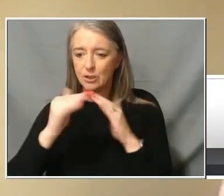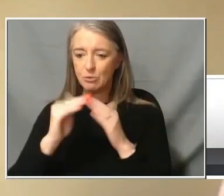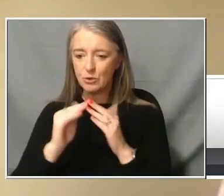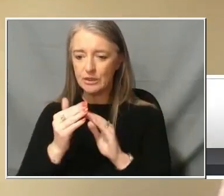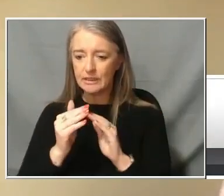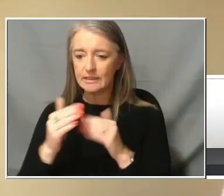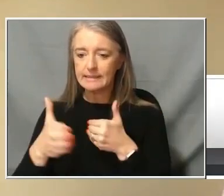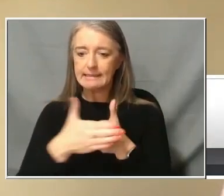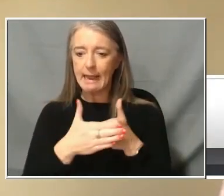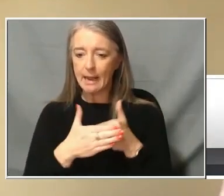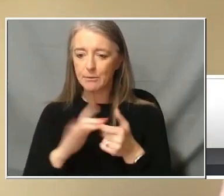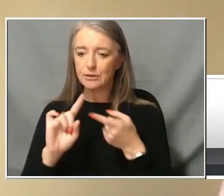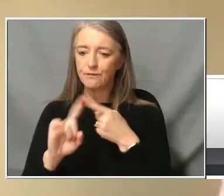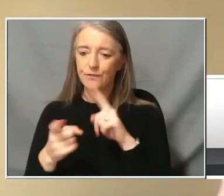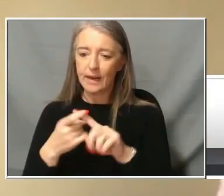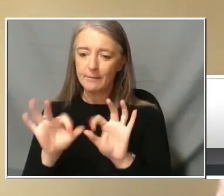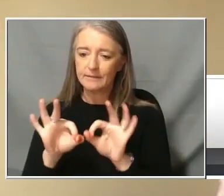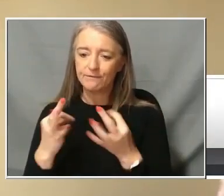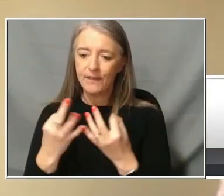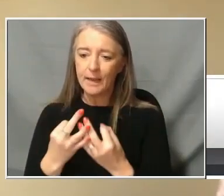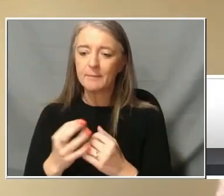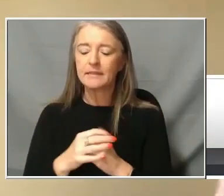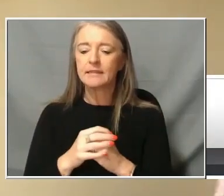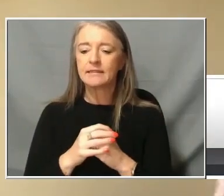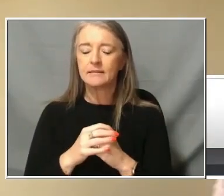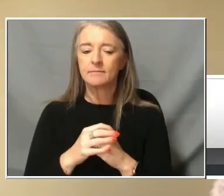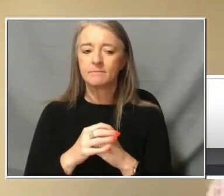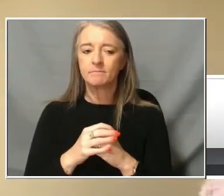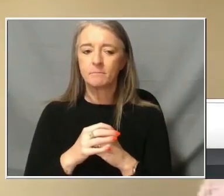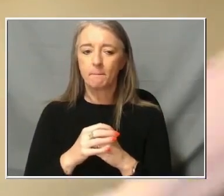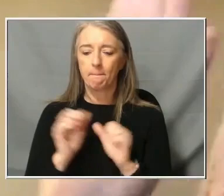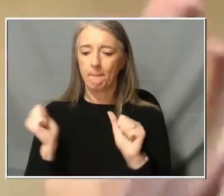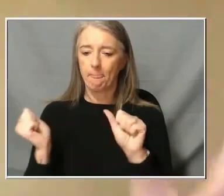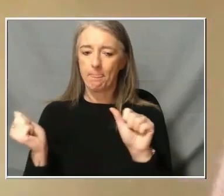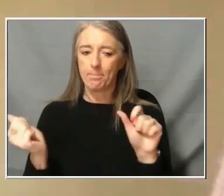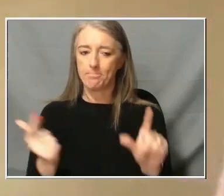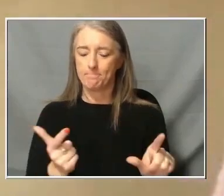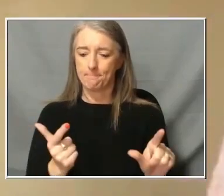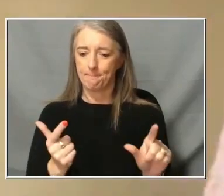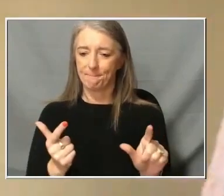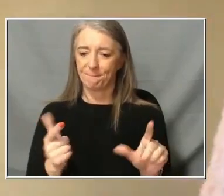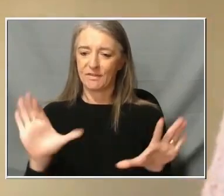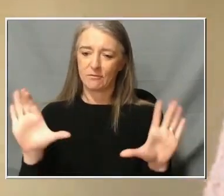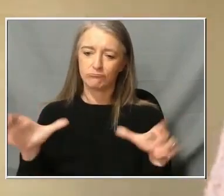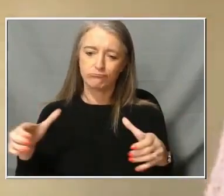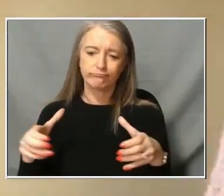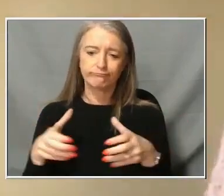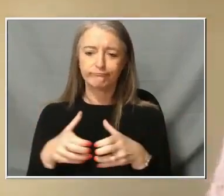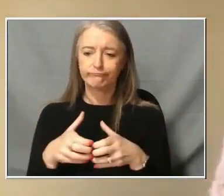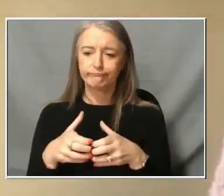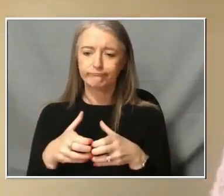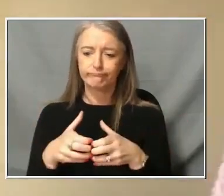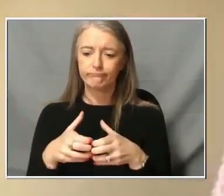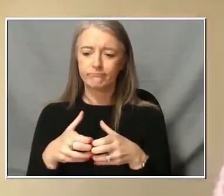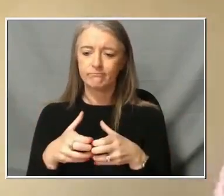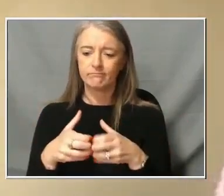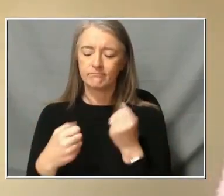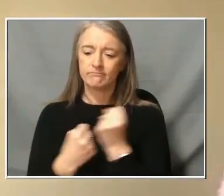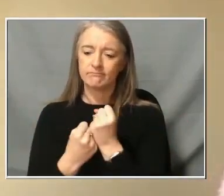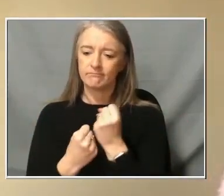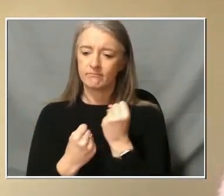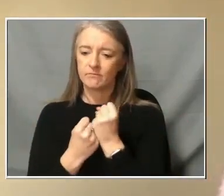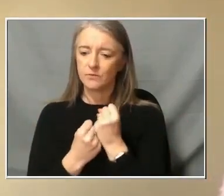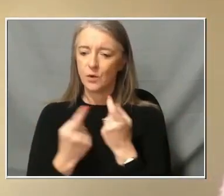amazing neighbors, friends, family, and they all rallied around what was going on